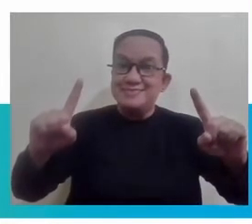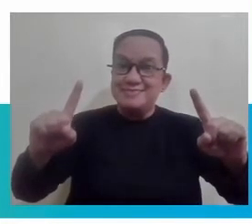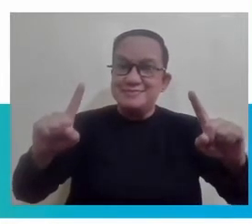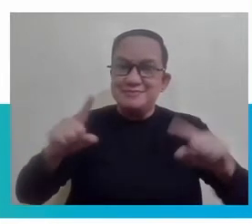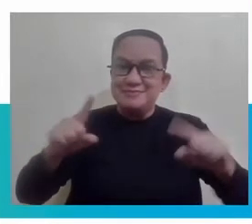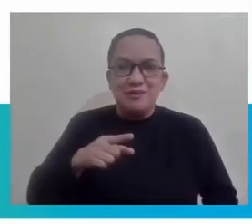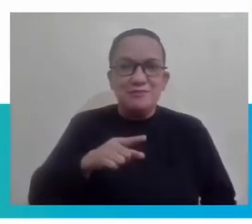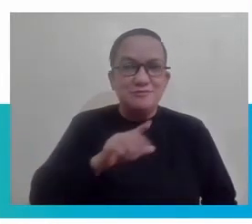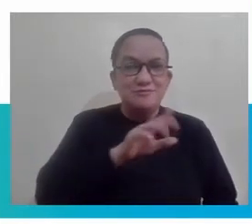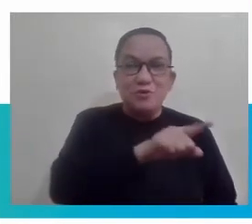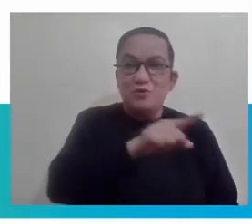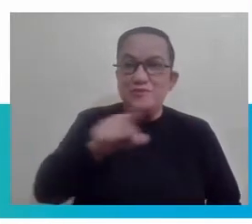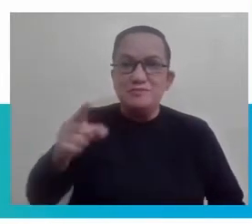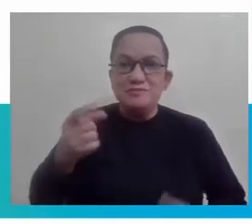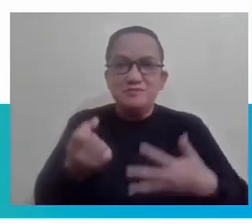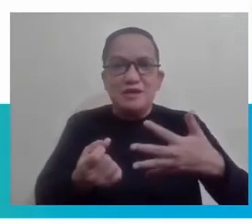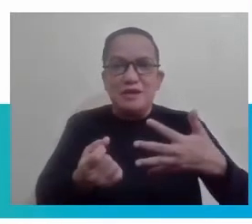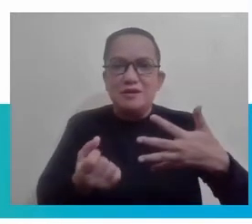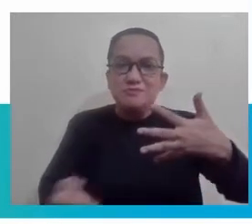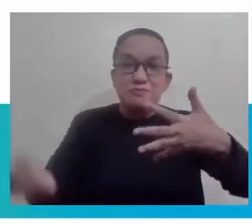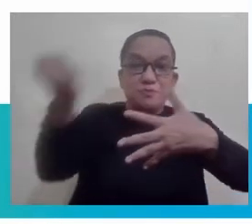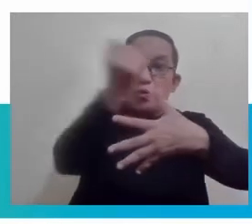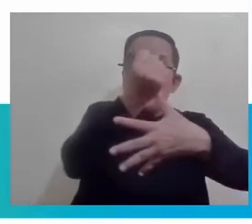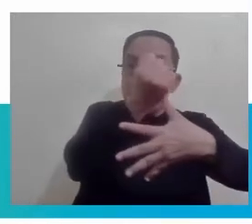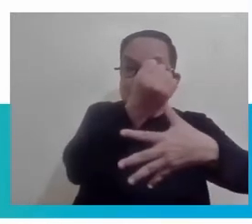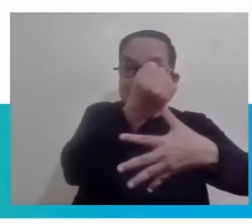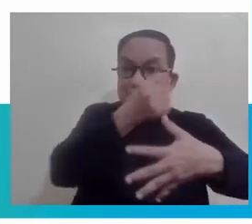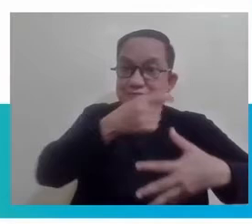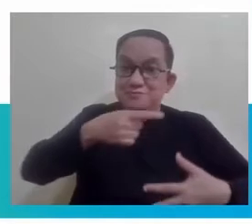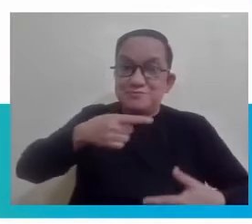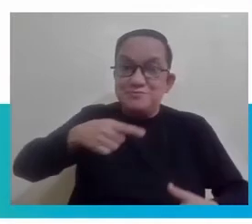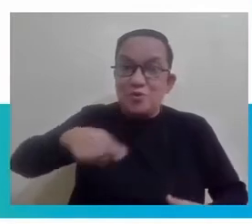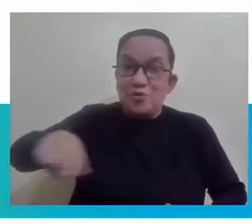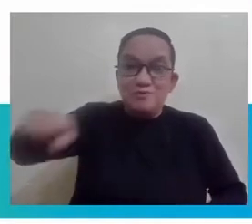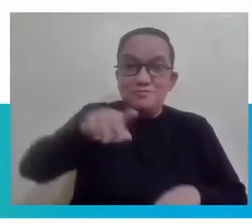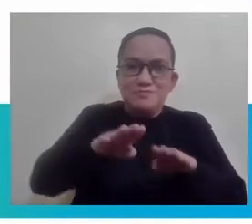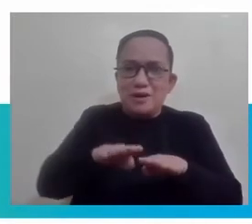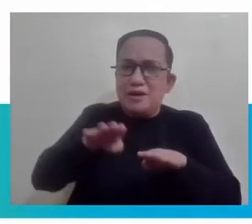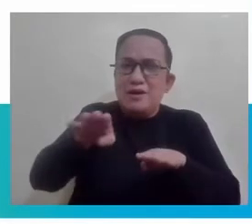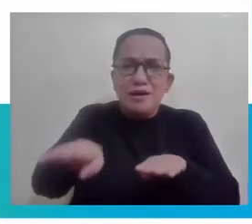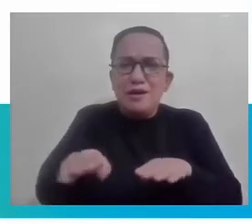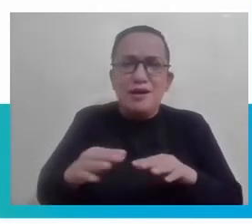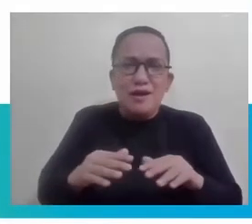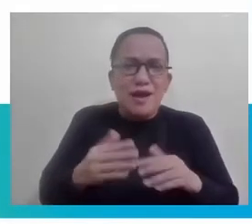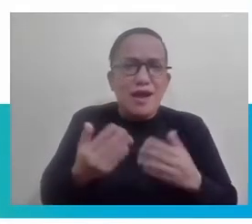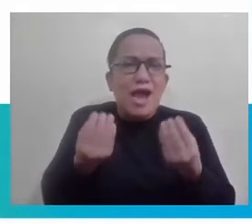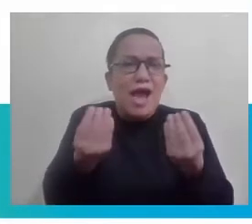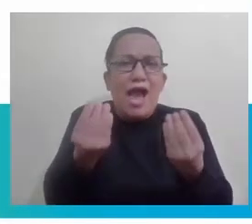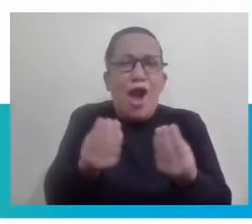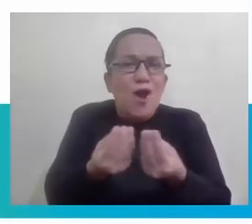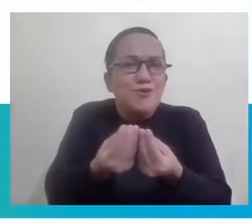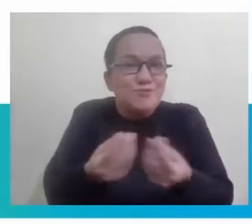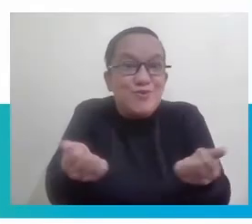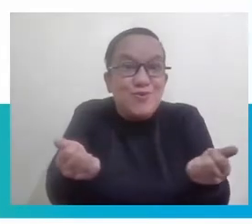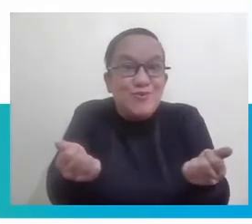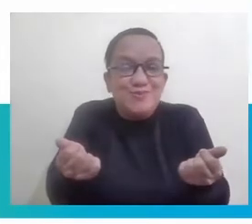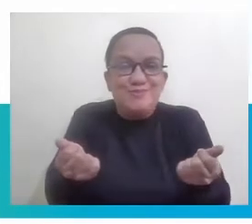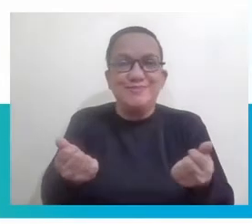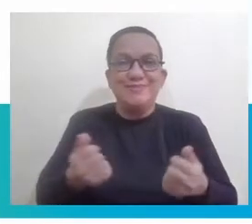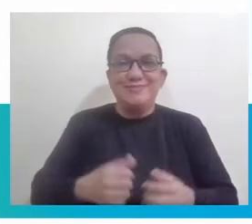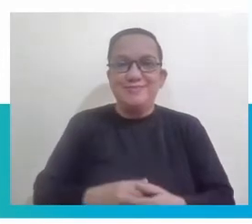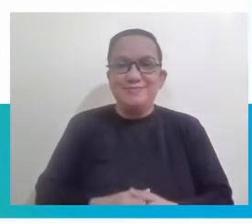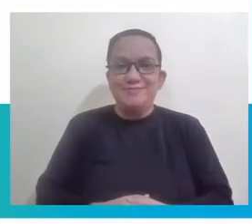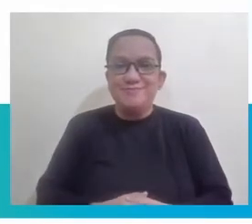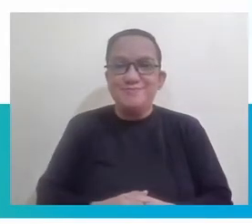be. And I know that our colleagues in the islands might have some challenges